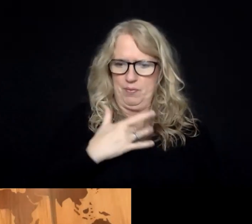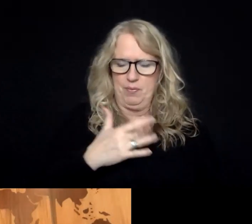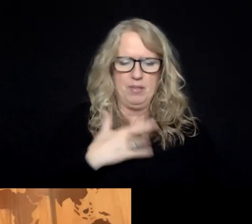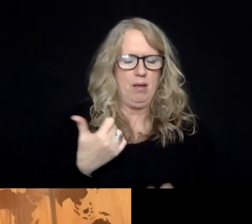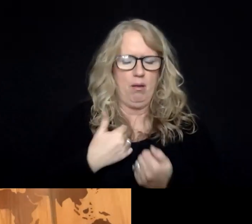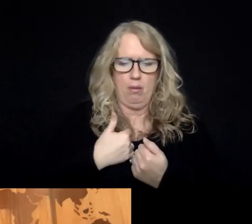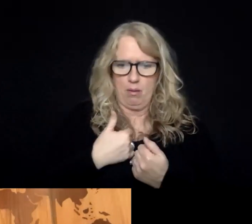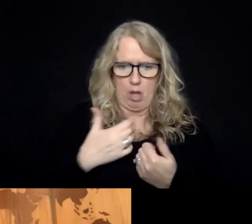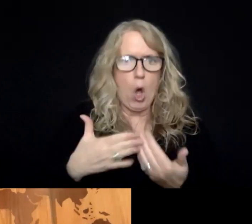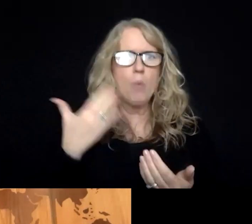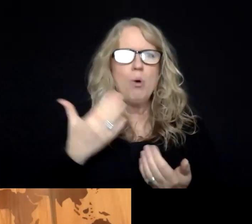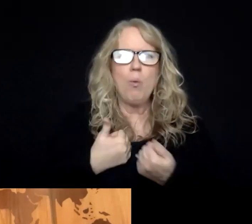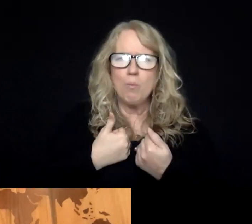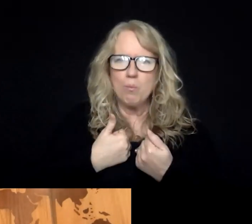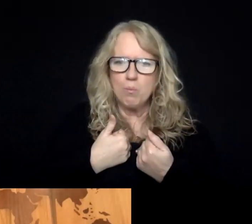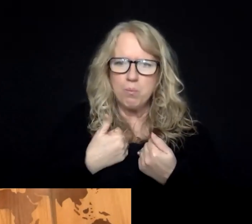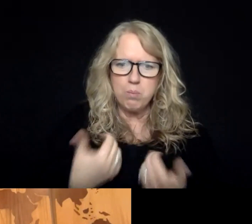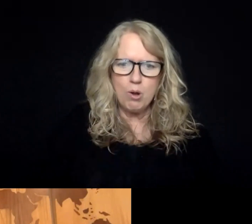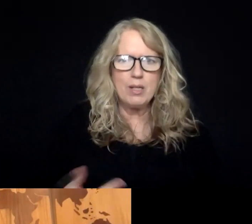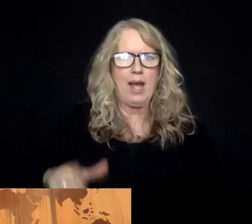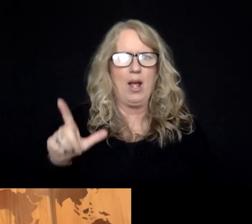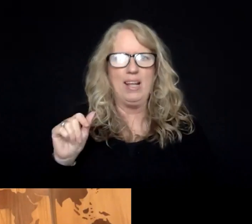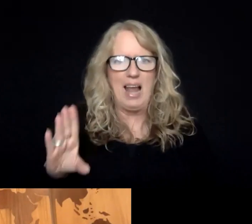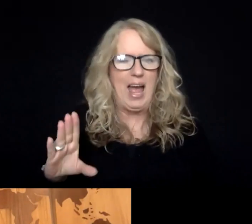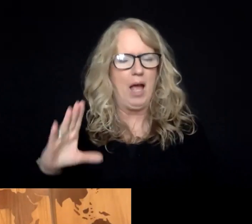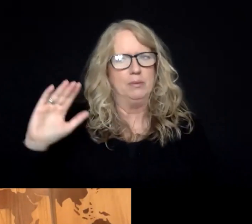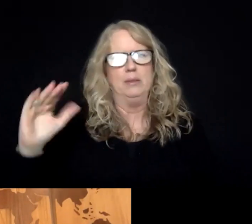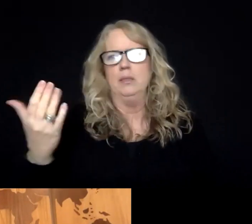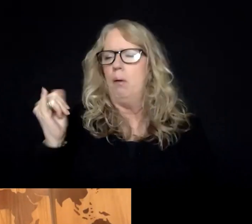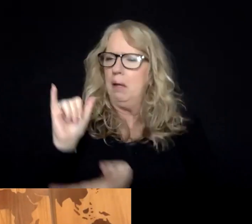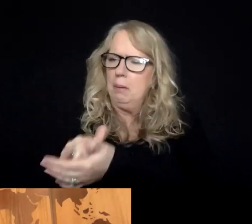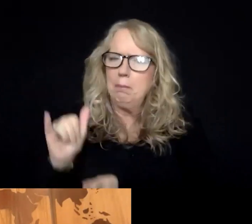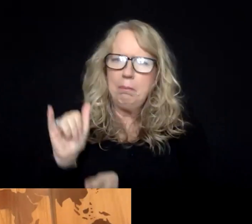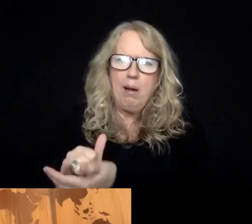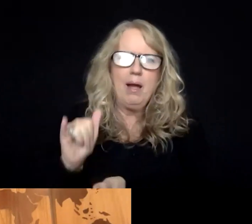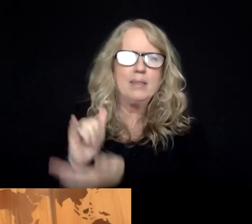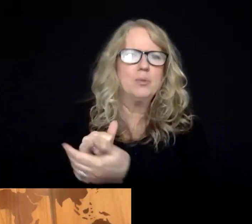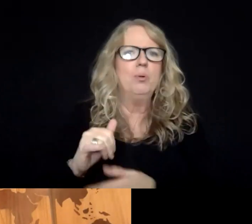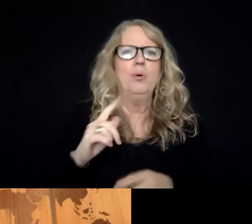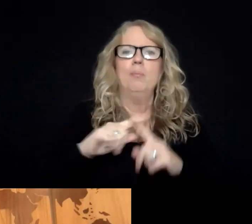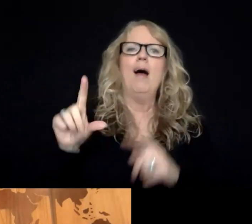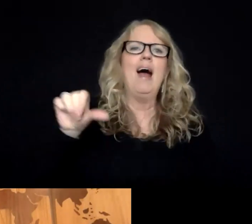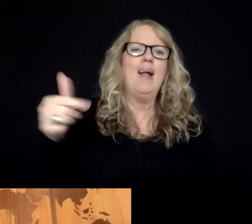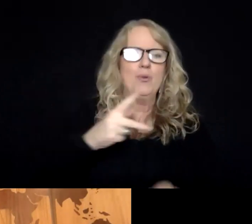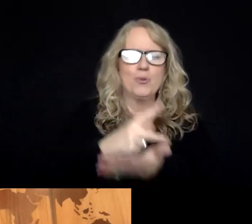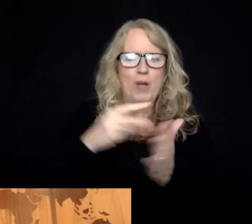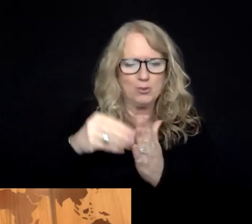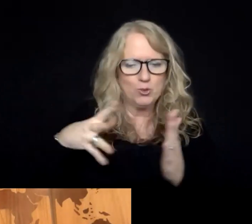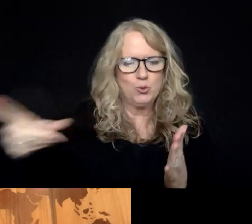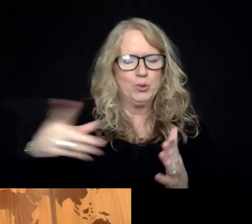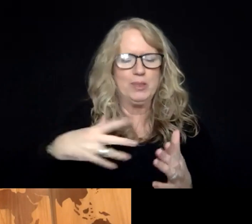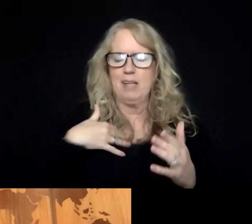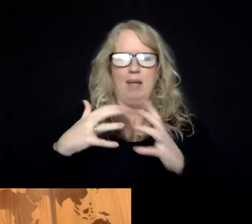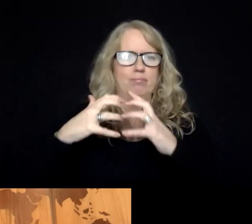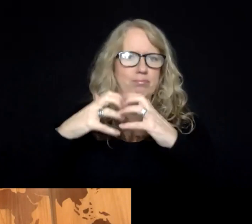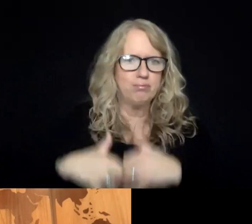burned out with like the lab is impossible and yet another grad student having a nervous breakdown because